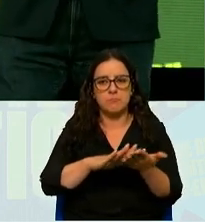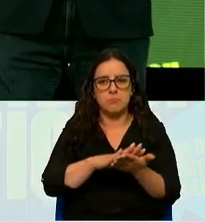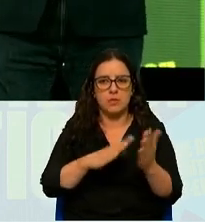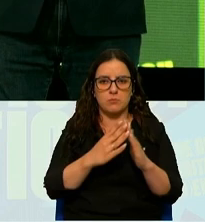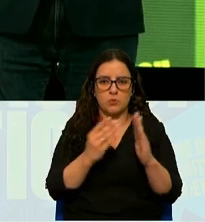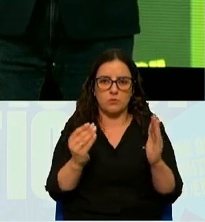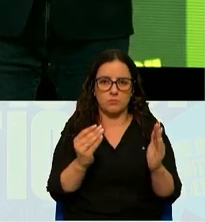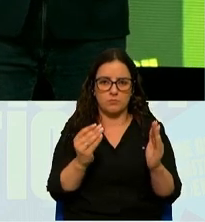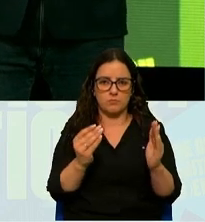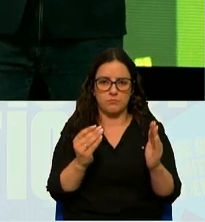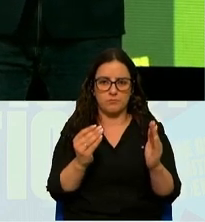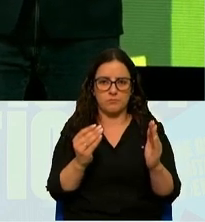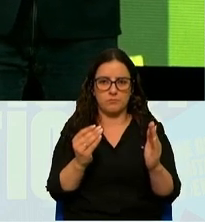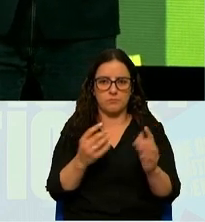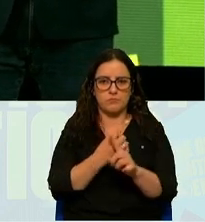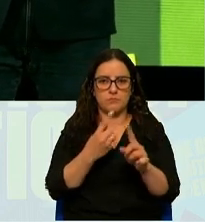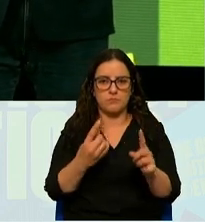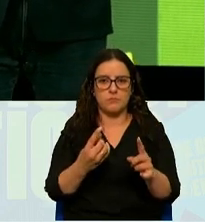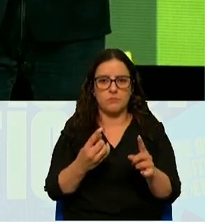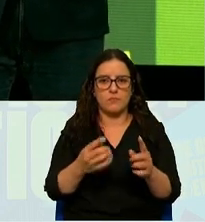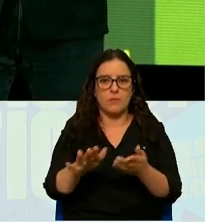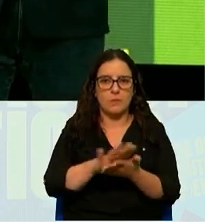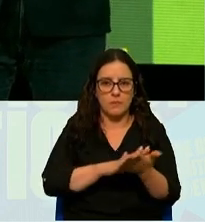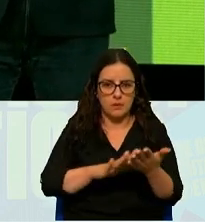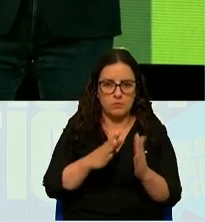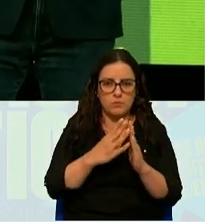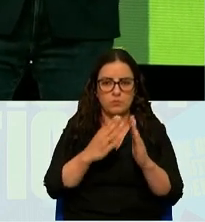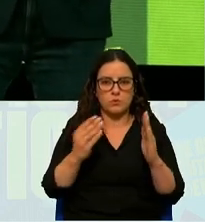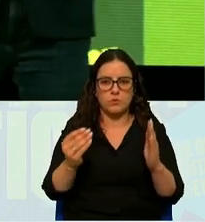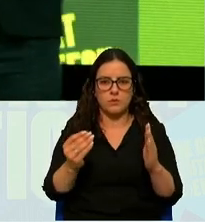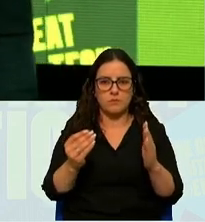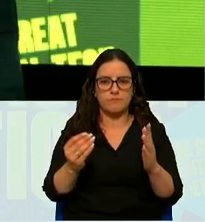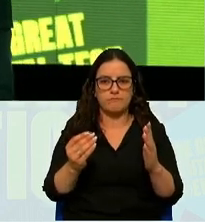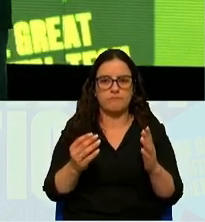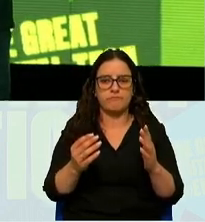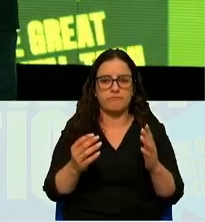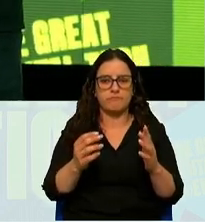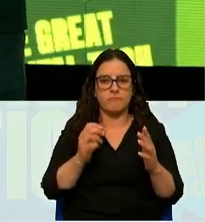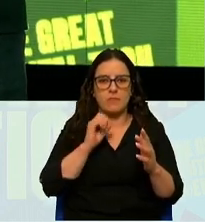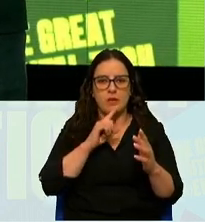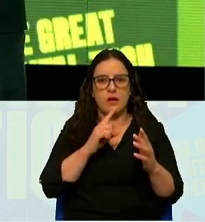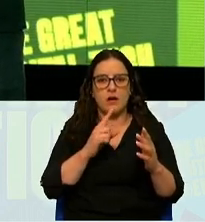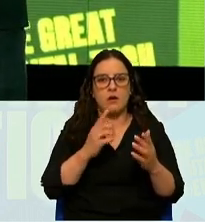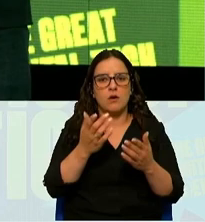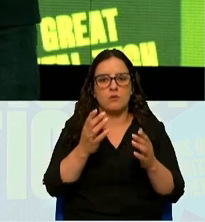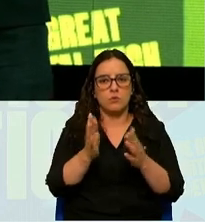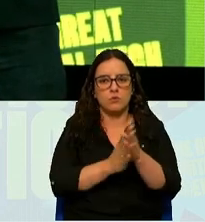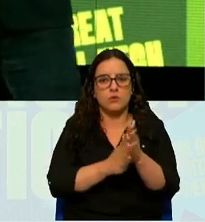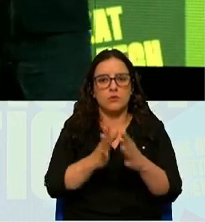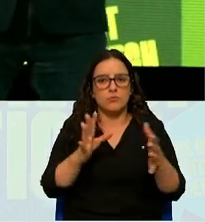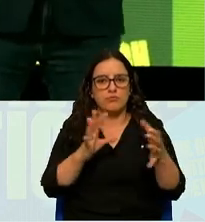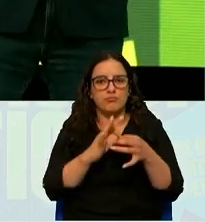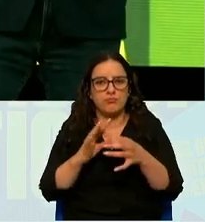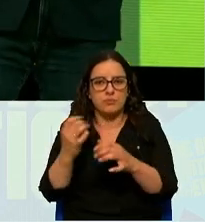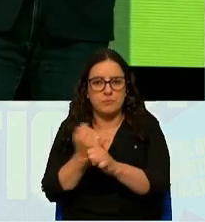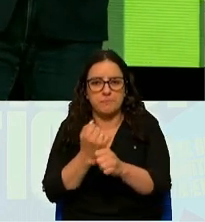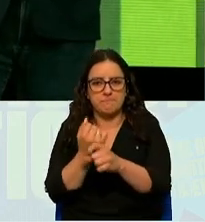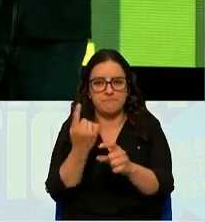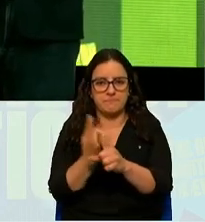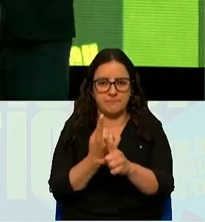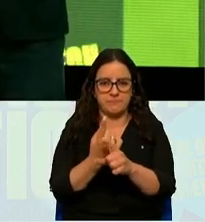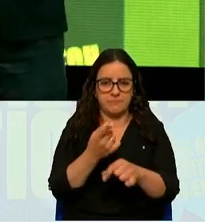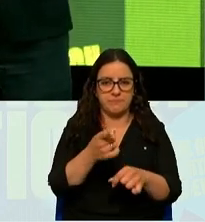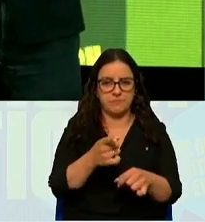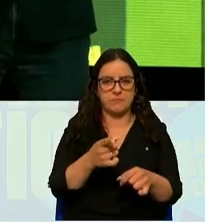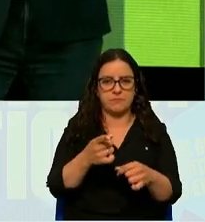a share model, a foundation model that you can use for many different tasks. These models, one of the things